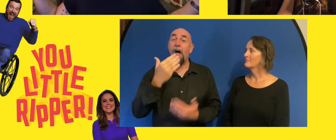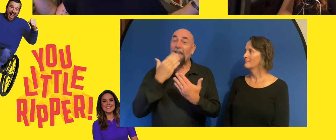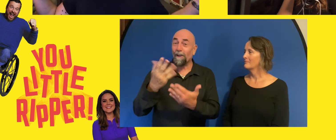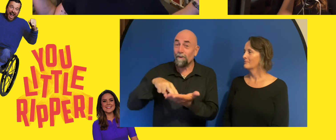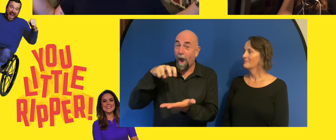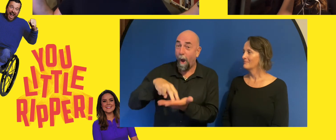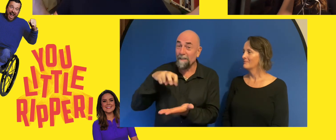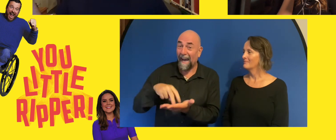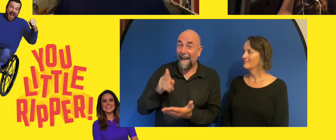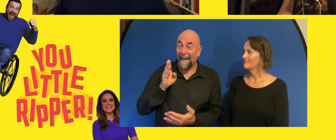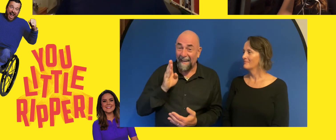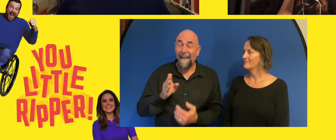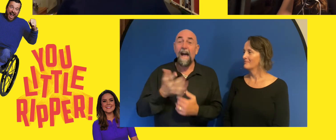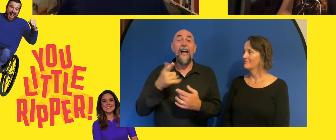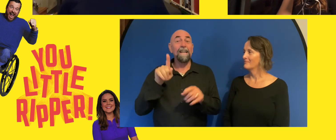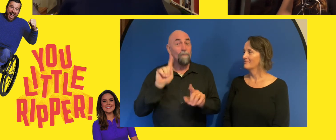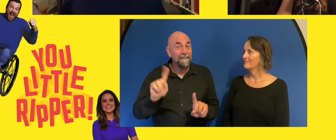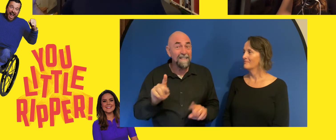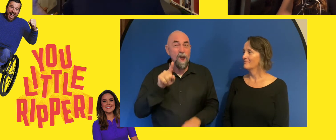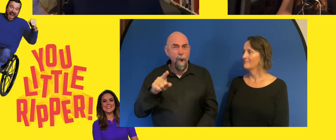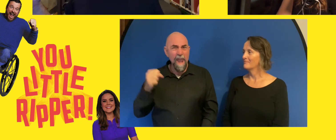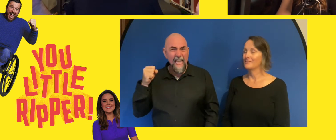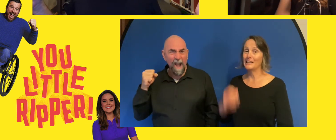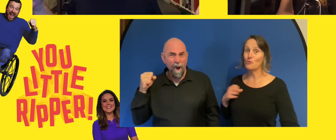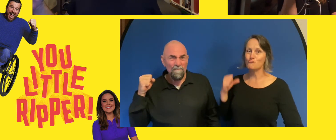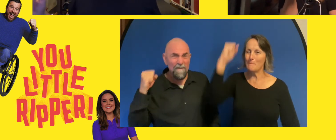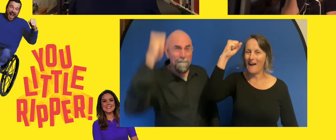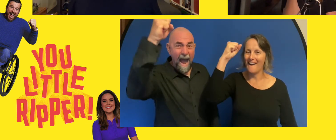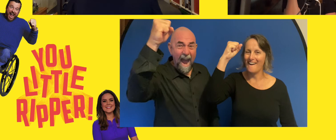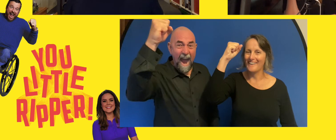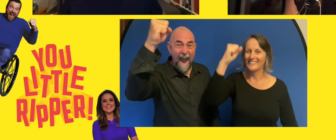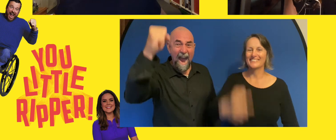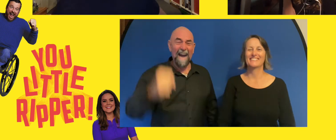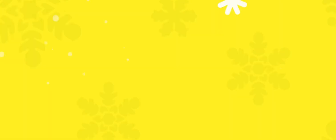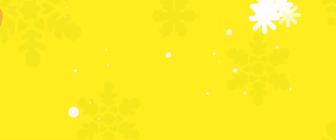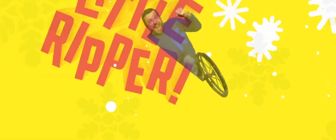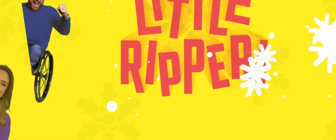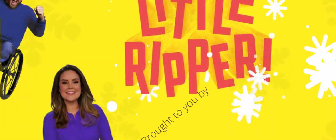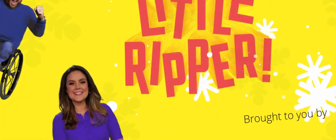You little Ripper!